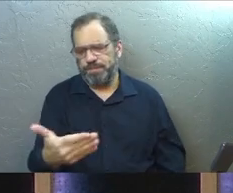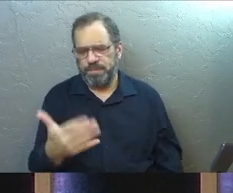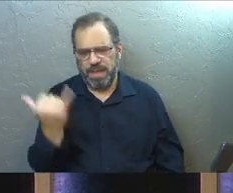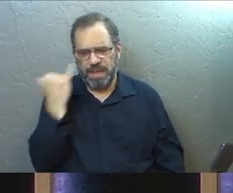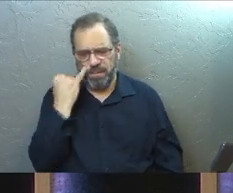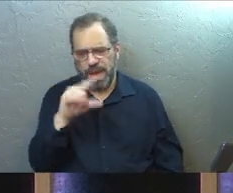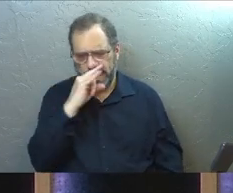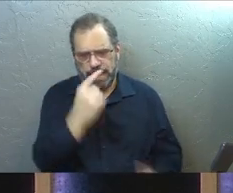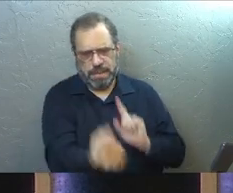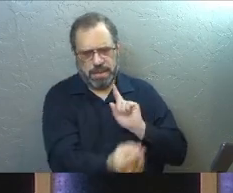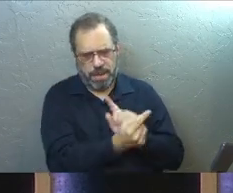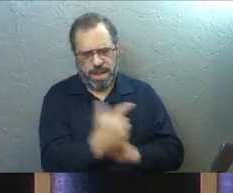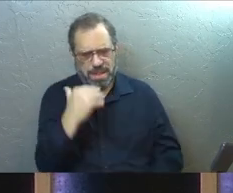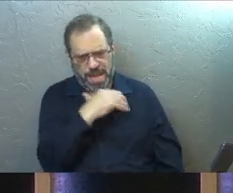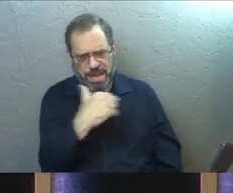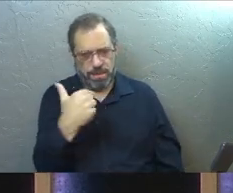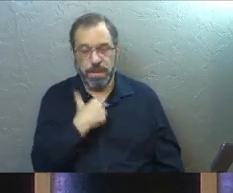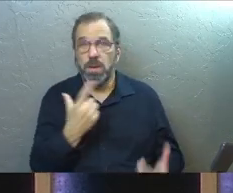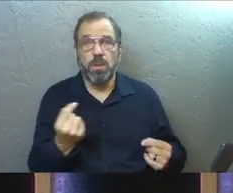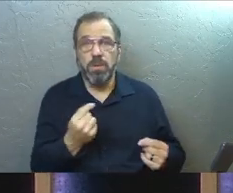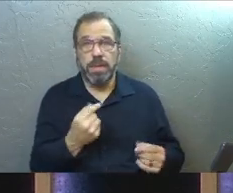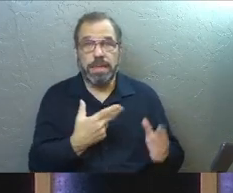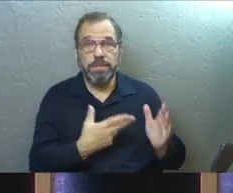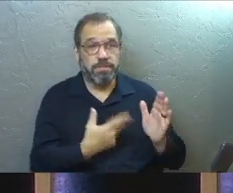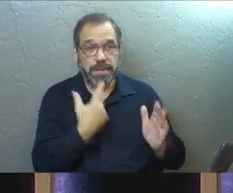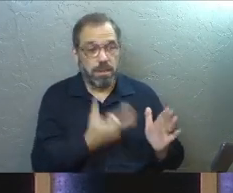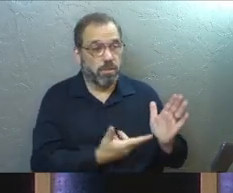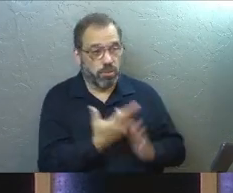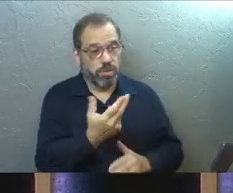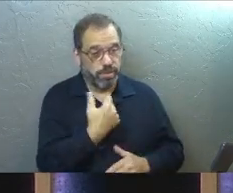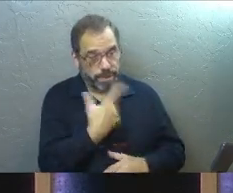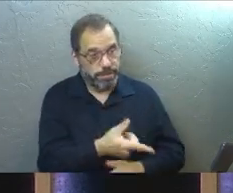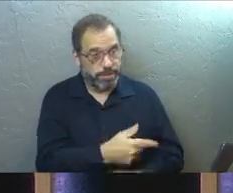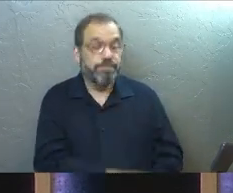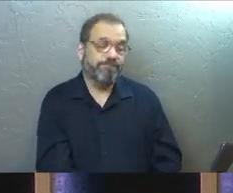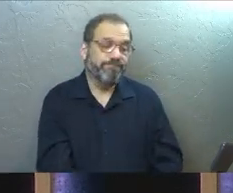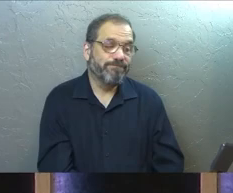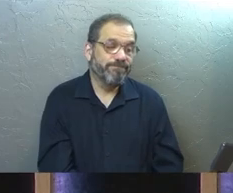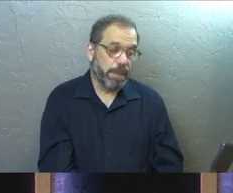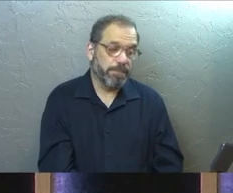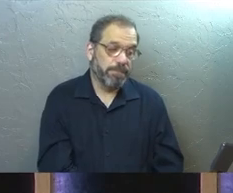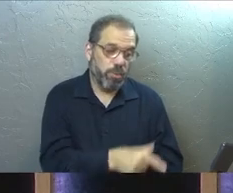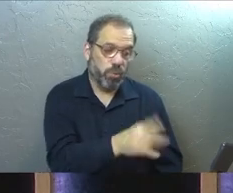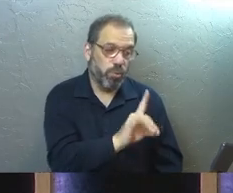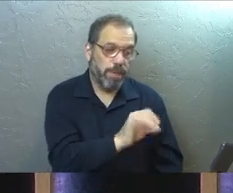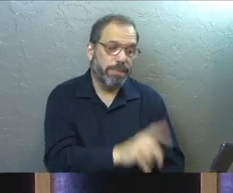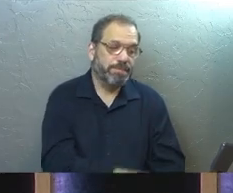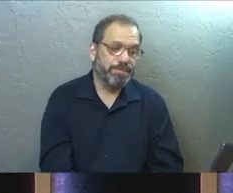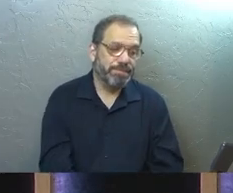ever my kids come and they lie, all I do is speak the truth back. Yes, you did.